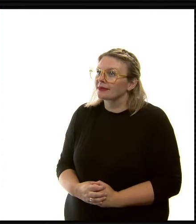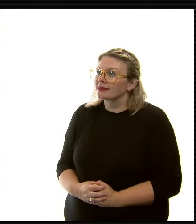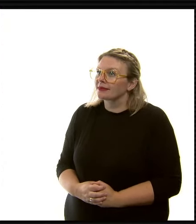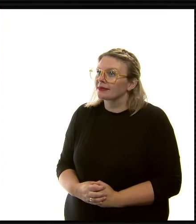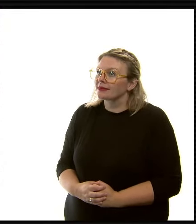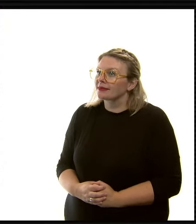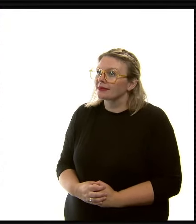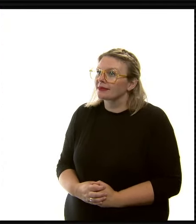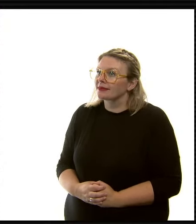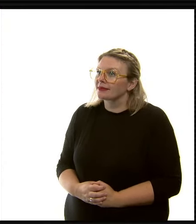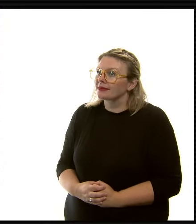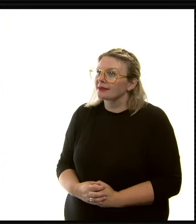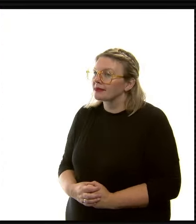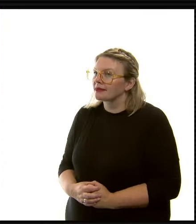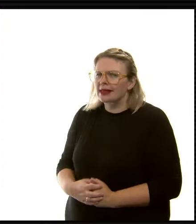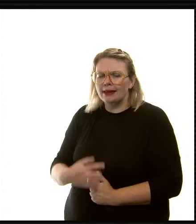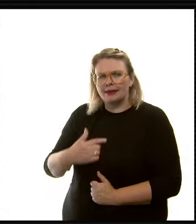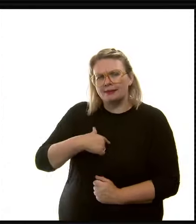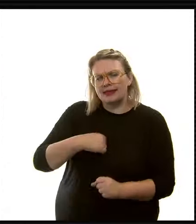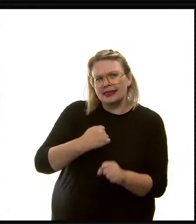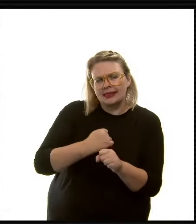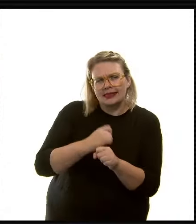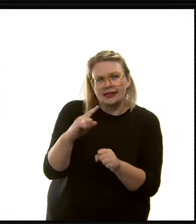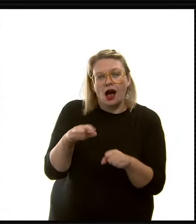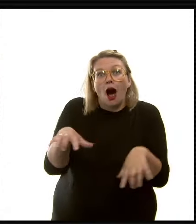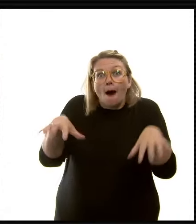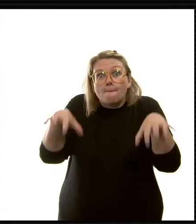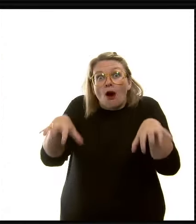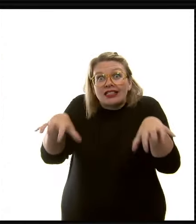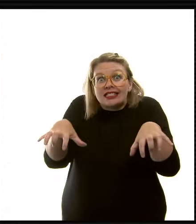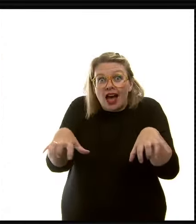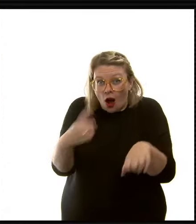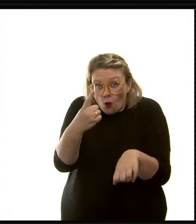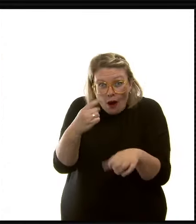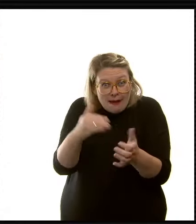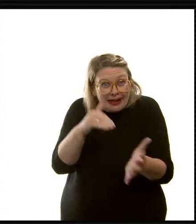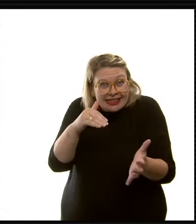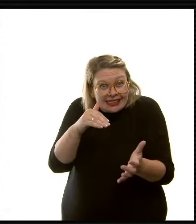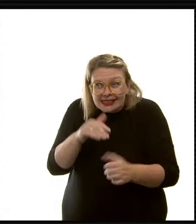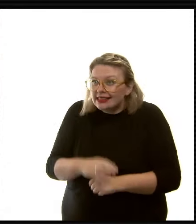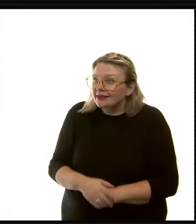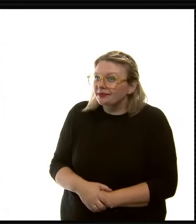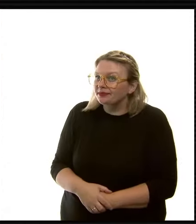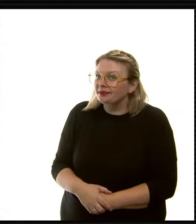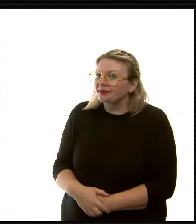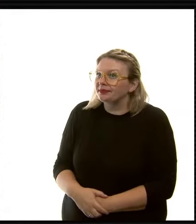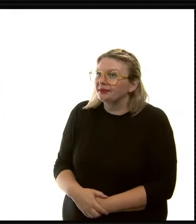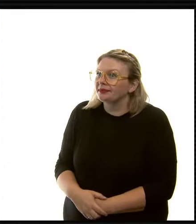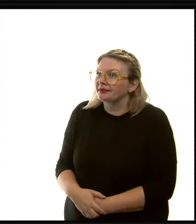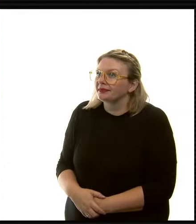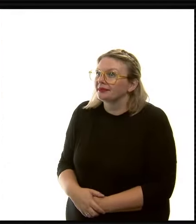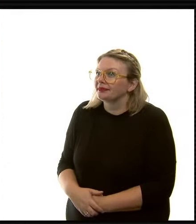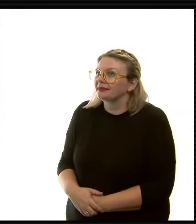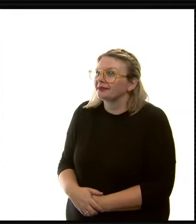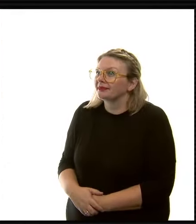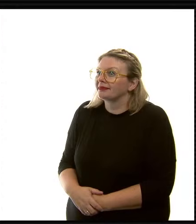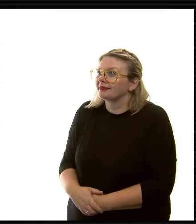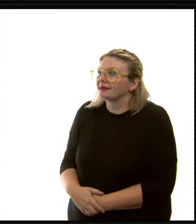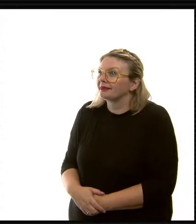Okay, I'm gonna try and build a monster in 60 seconds. All right, I'm gonna make it stripy.